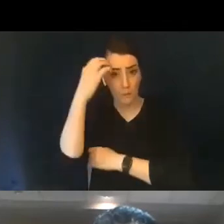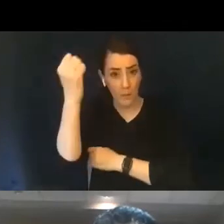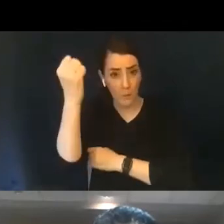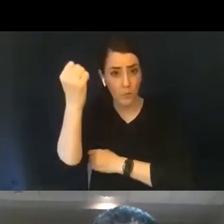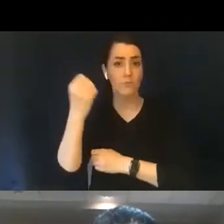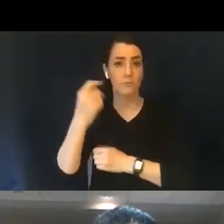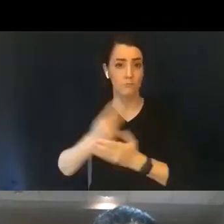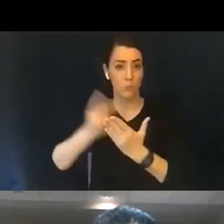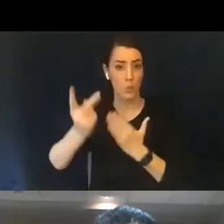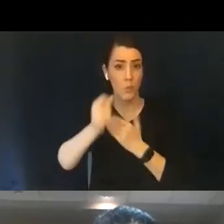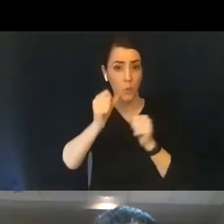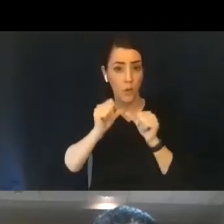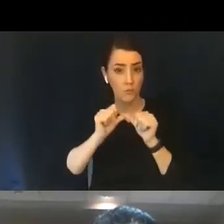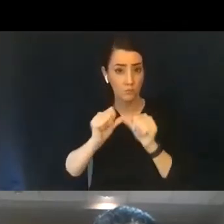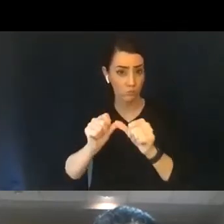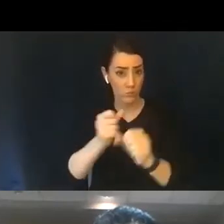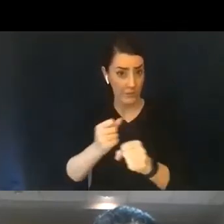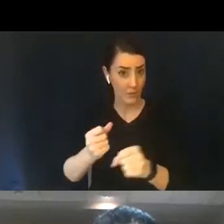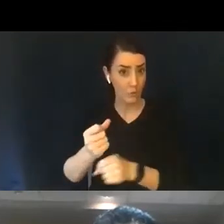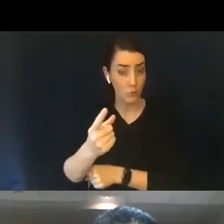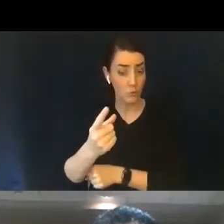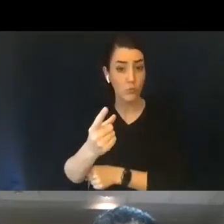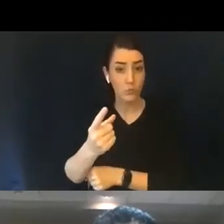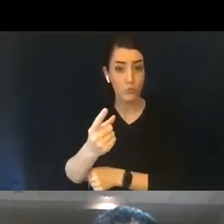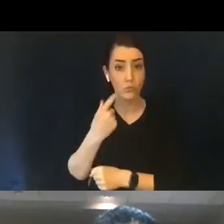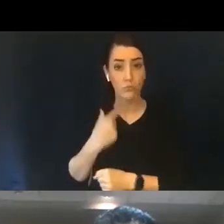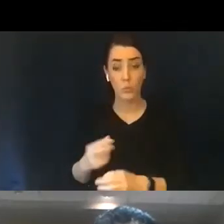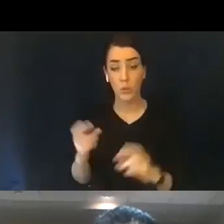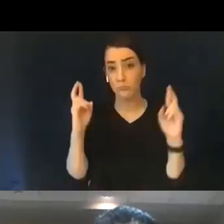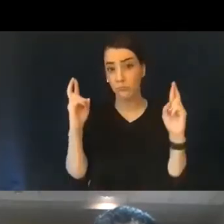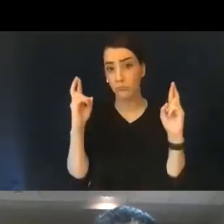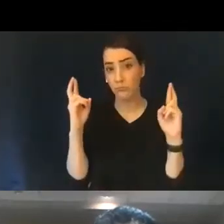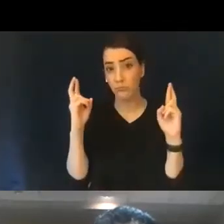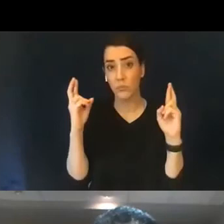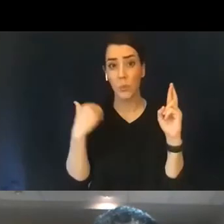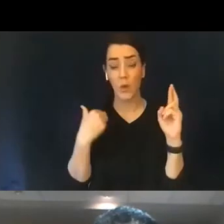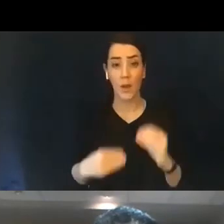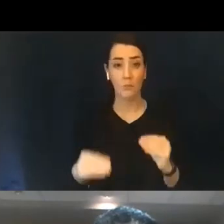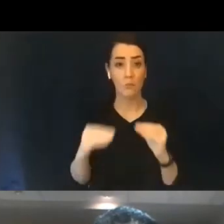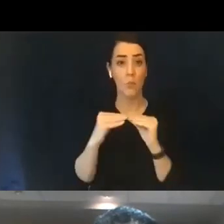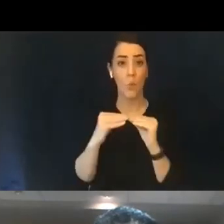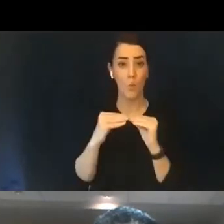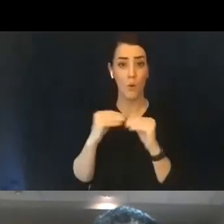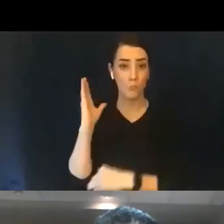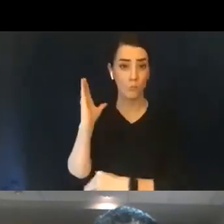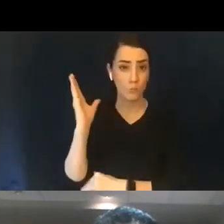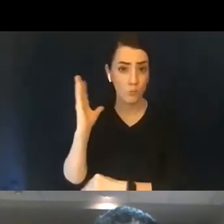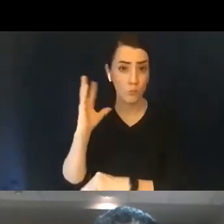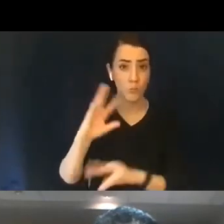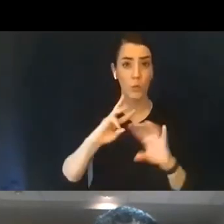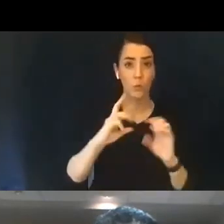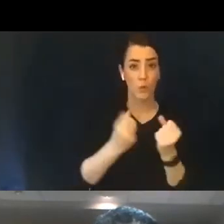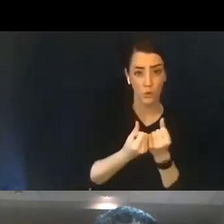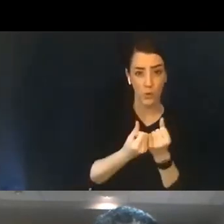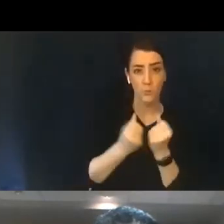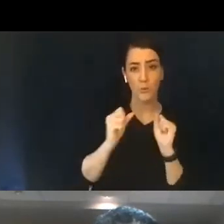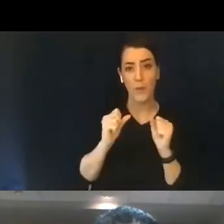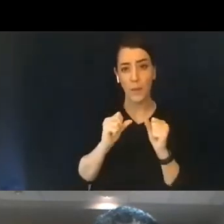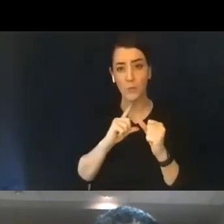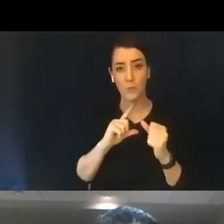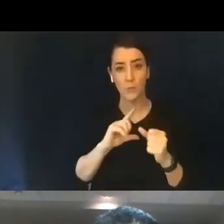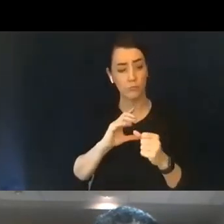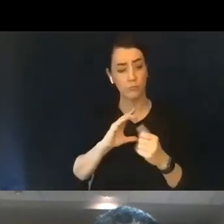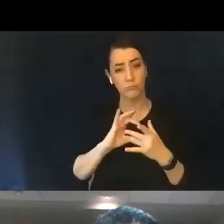moving forward and continue to work to be better neighbors with our communities surrounding the university. So if you have any